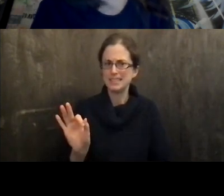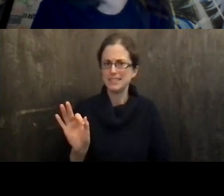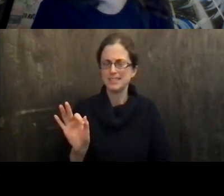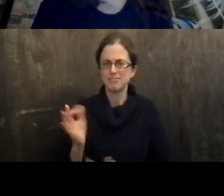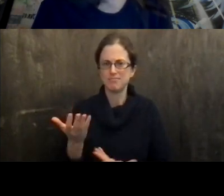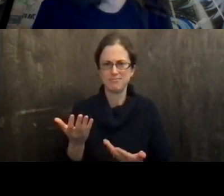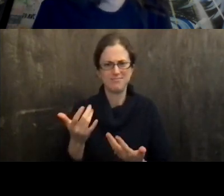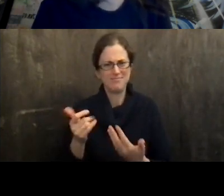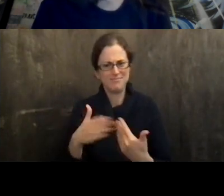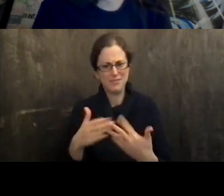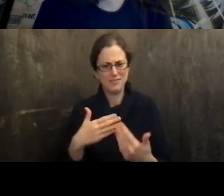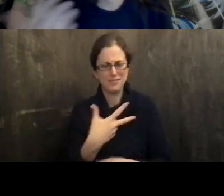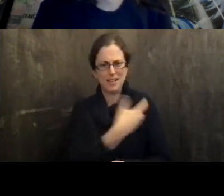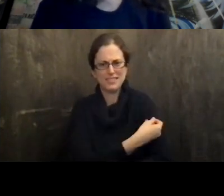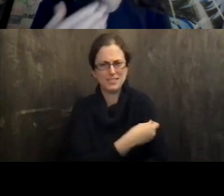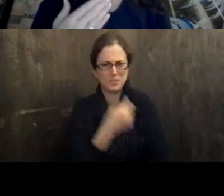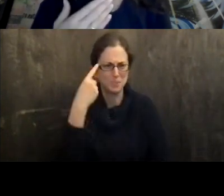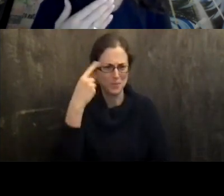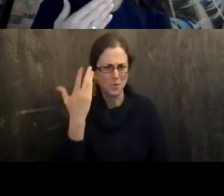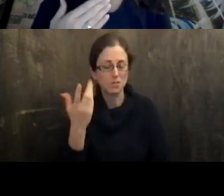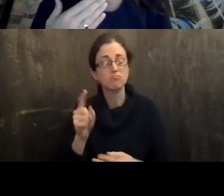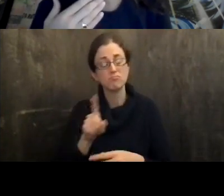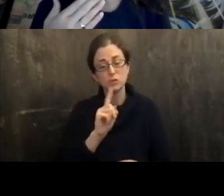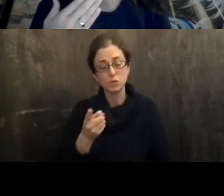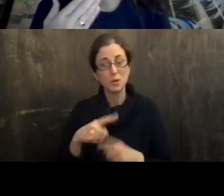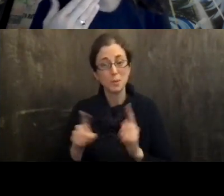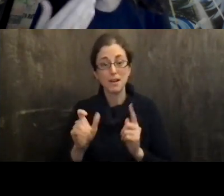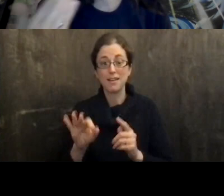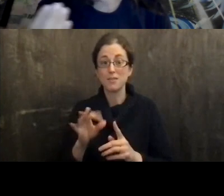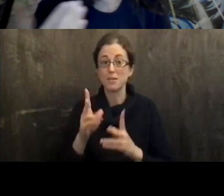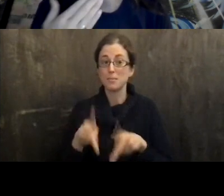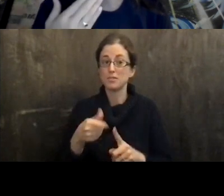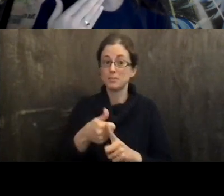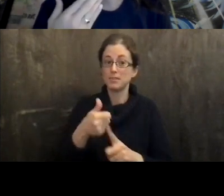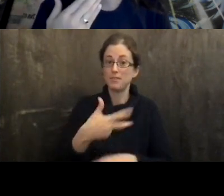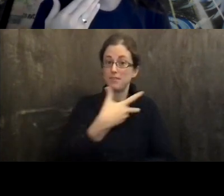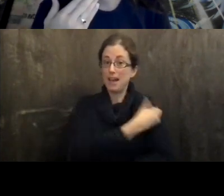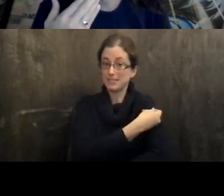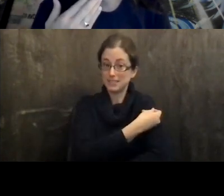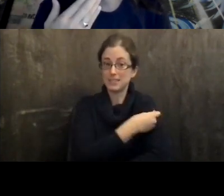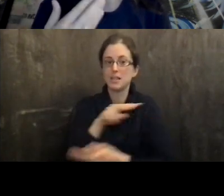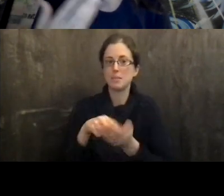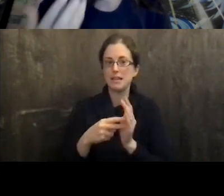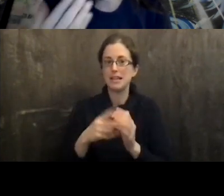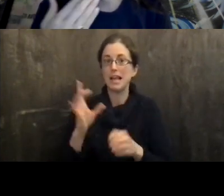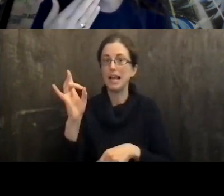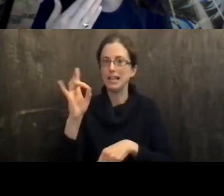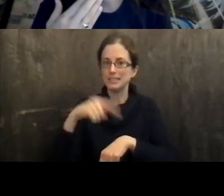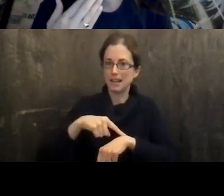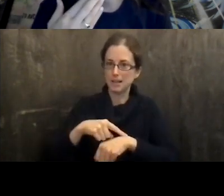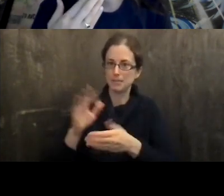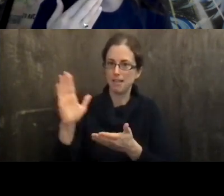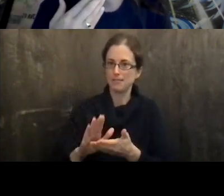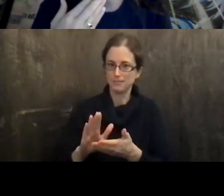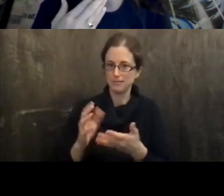bunch of infections. And as I mentioned many times, it prevents nearly all hospitalizations and deaths. So there's still a